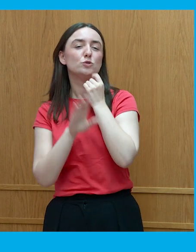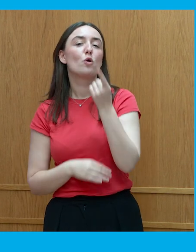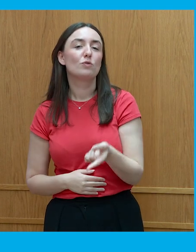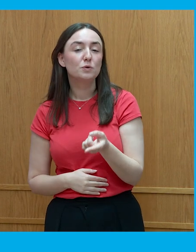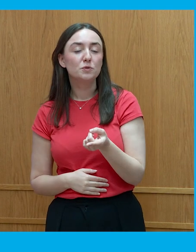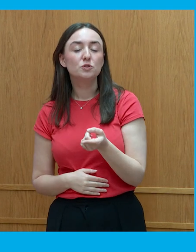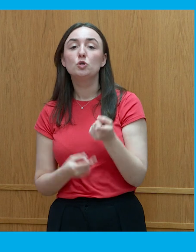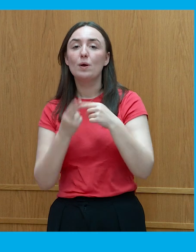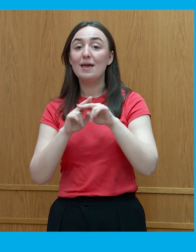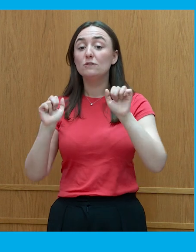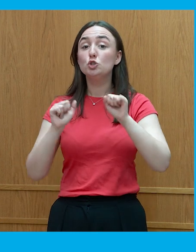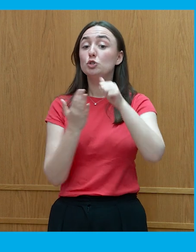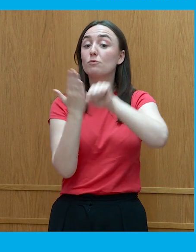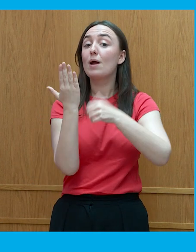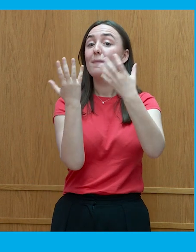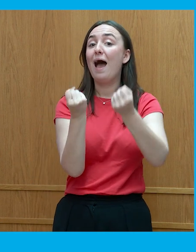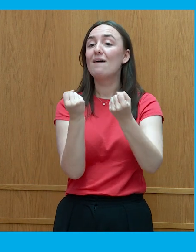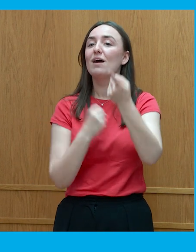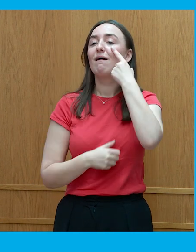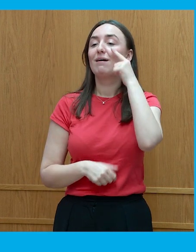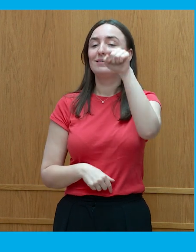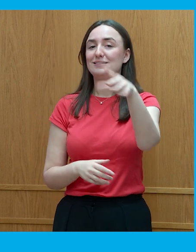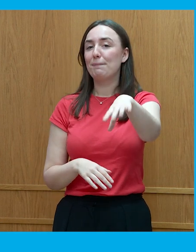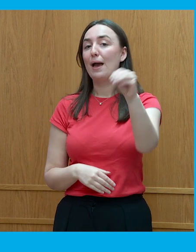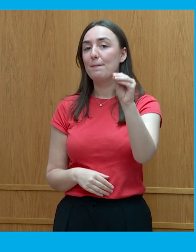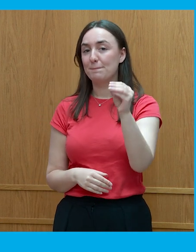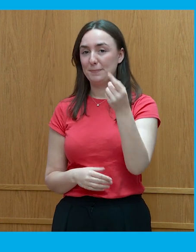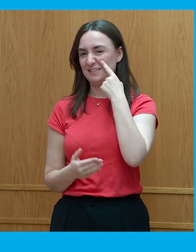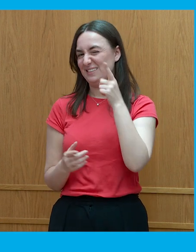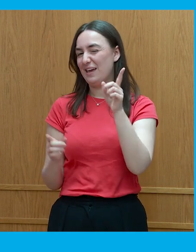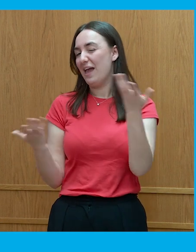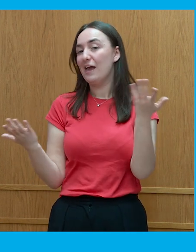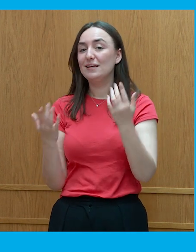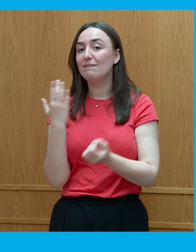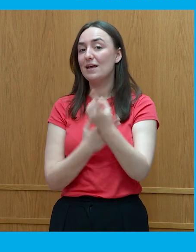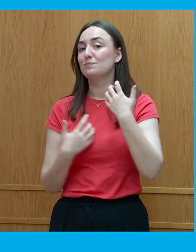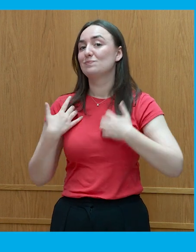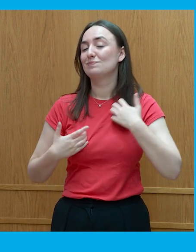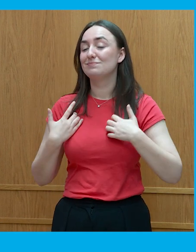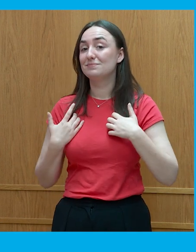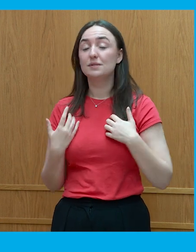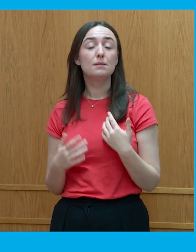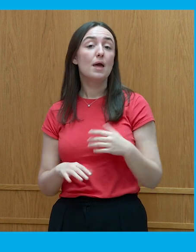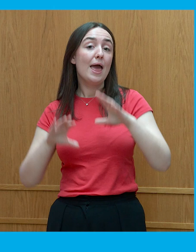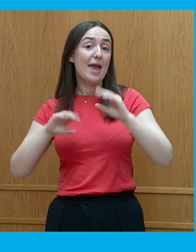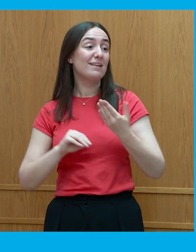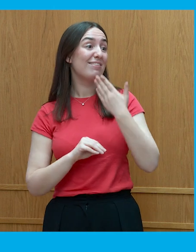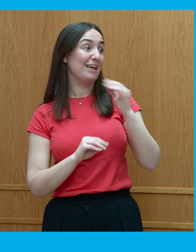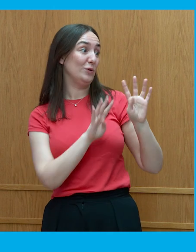up a program if you haven't already got one and have a look and see what else is in there. But can I end by thanking our panel